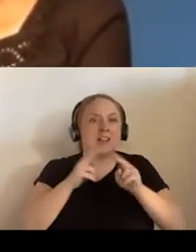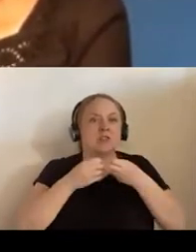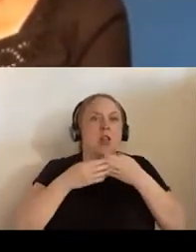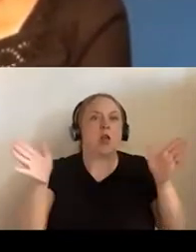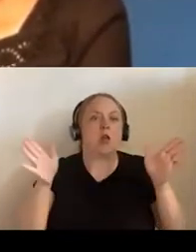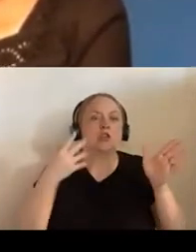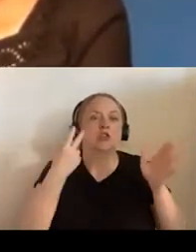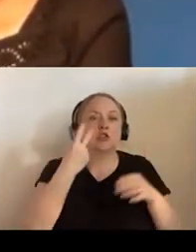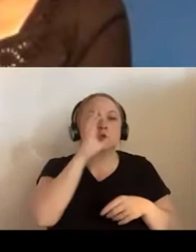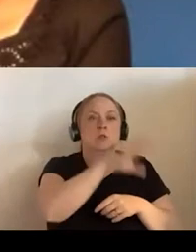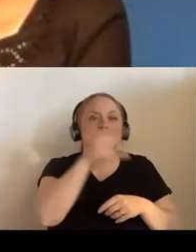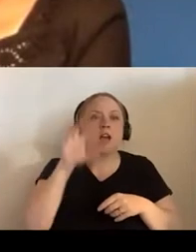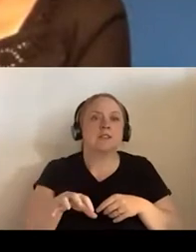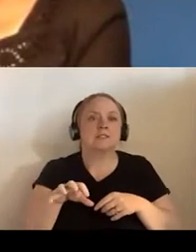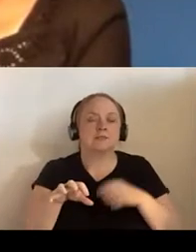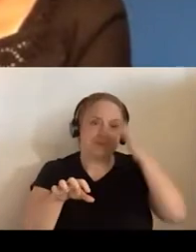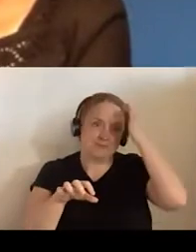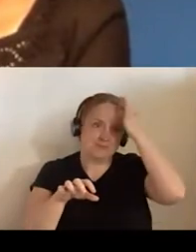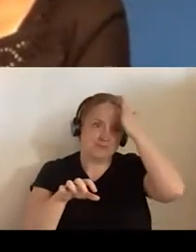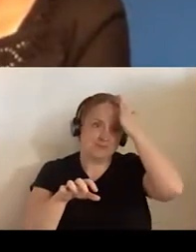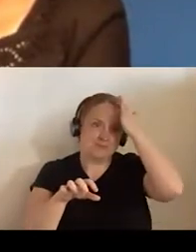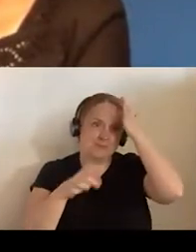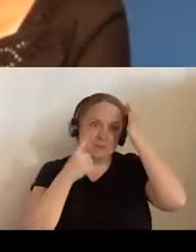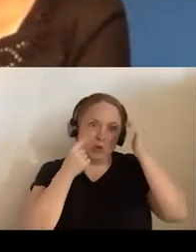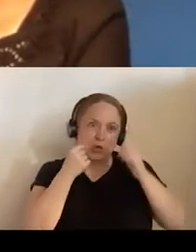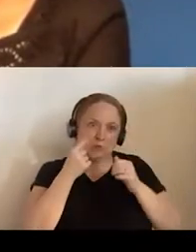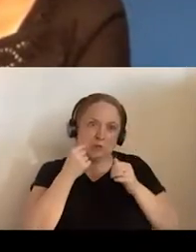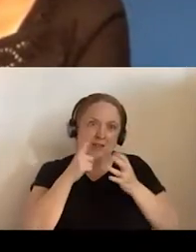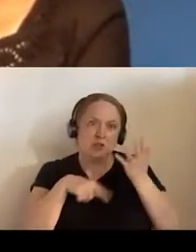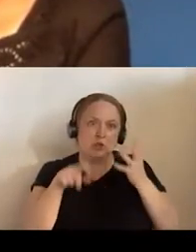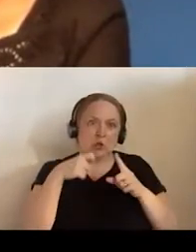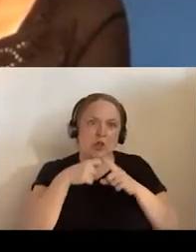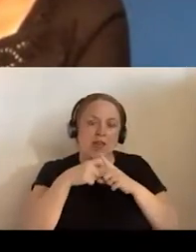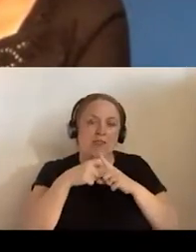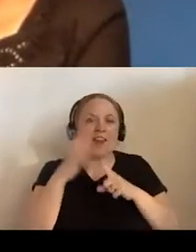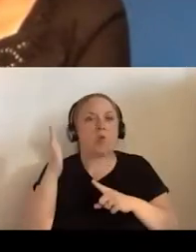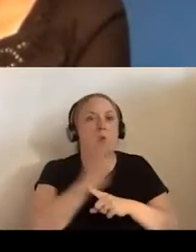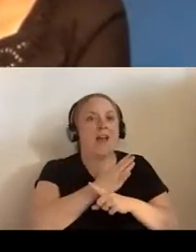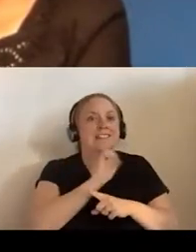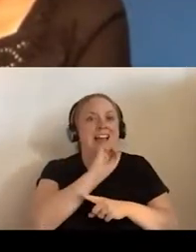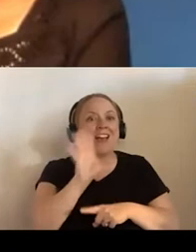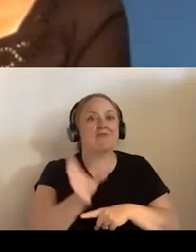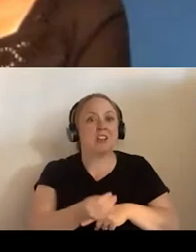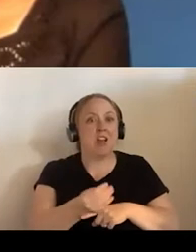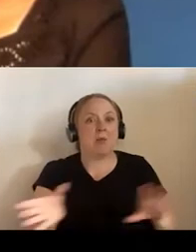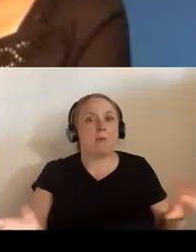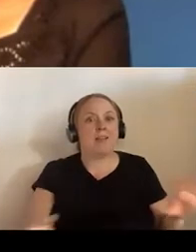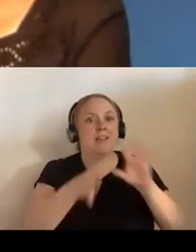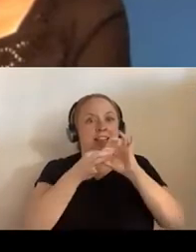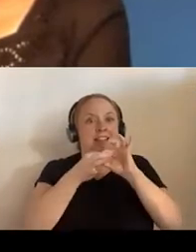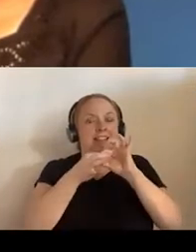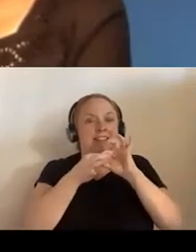sites happening most likely in the UK and in West Africa that will be connected, that will